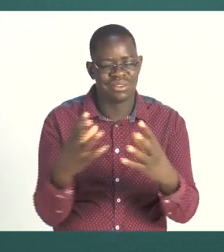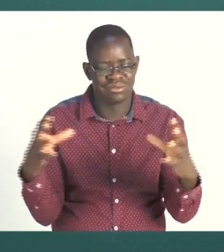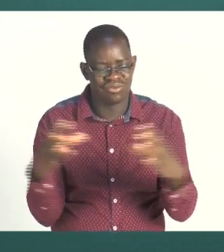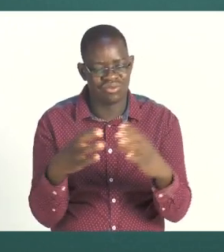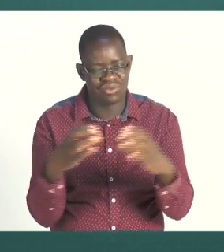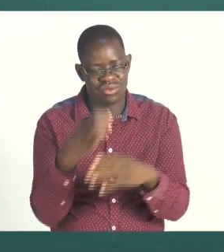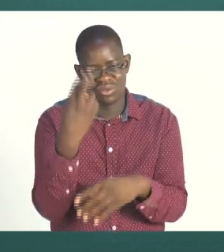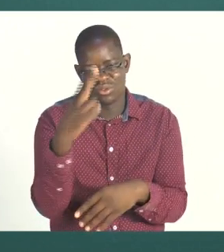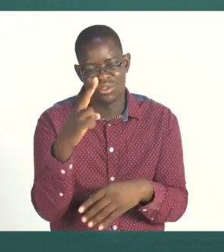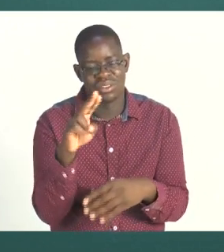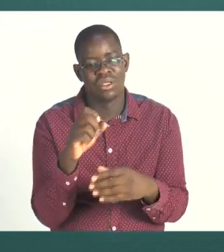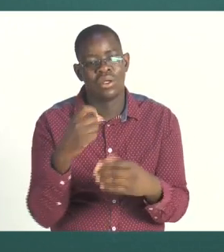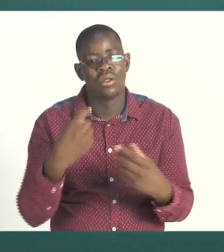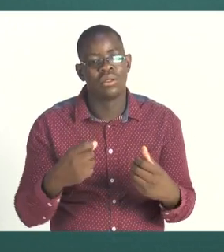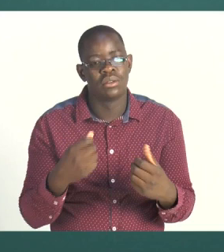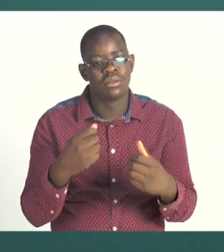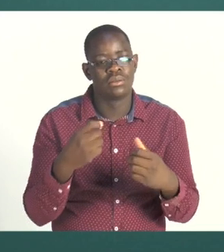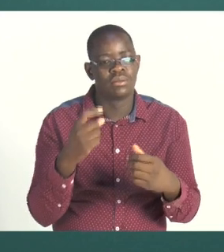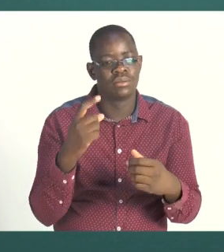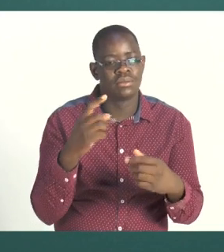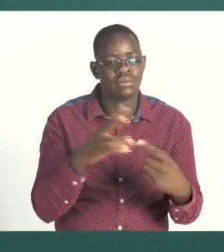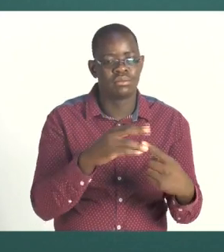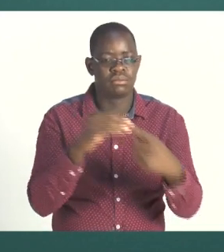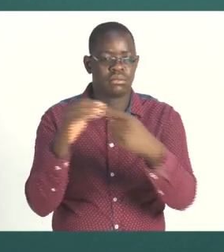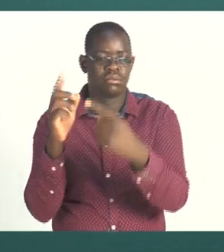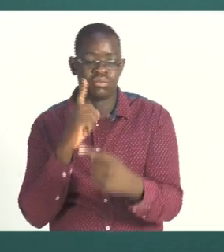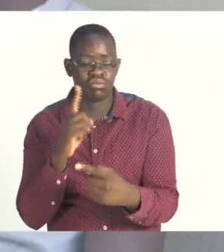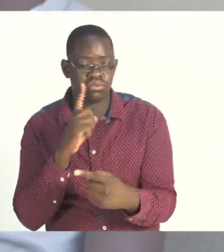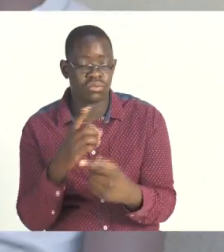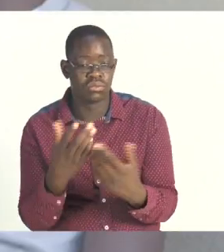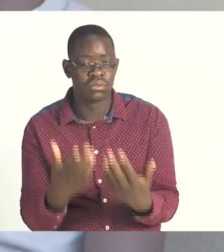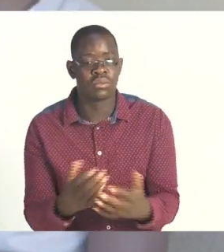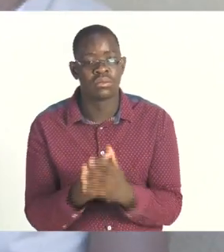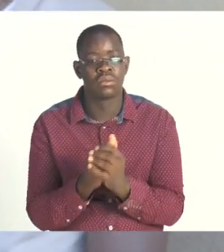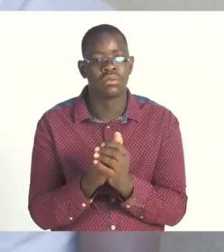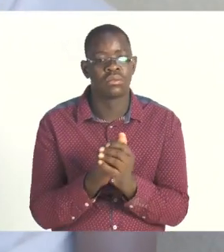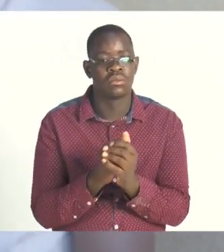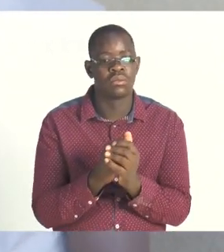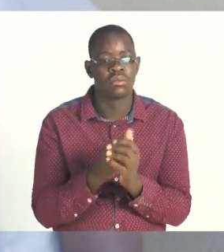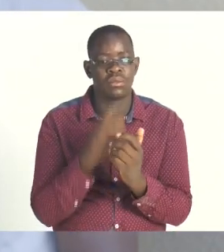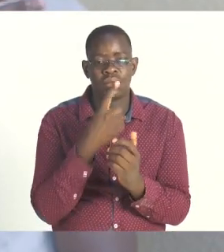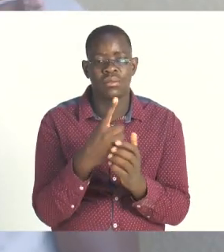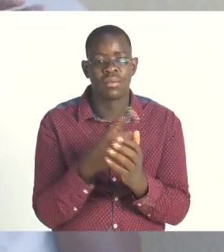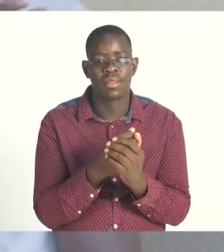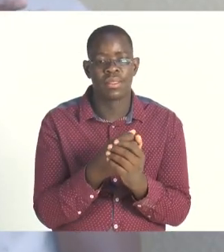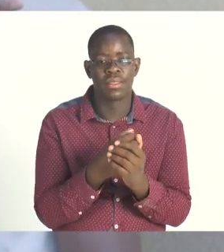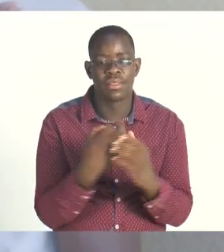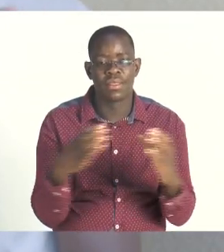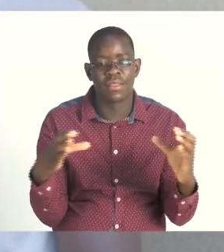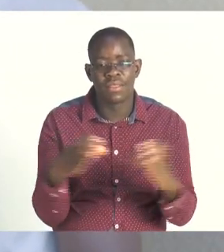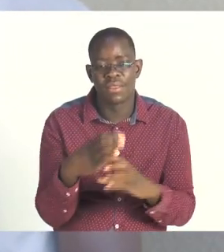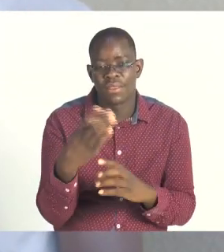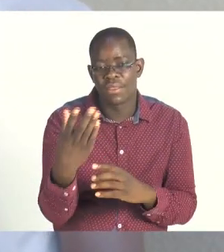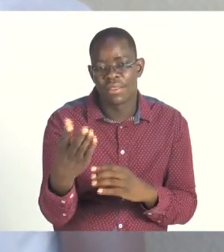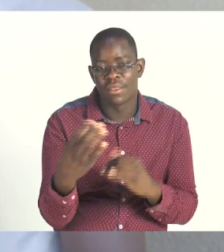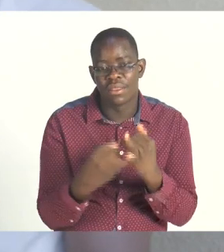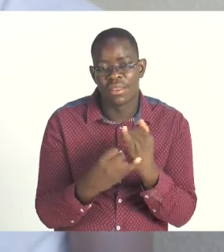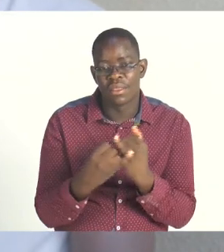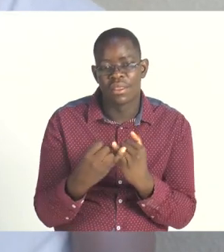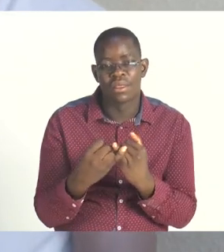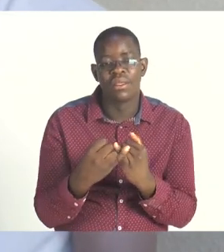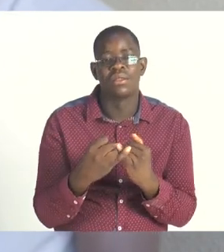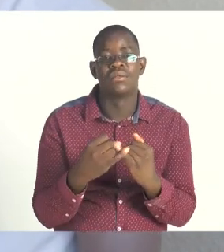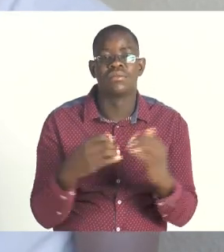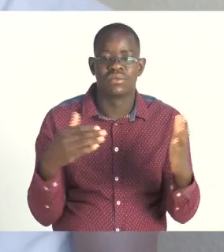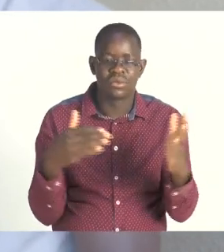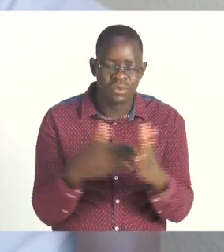paddocks, but those in need of special care and feeding. So you're trying to tell me it's like those poor creatures over there?